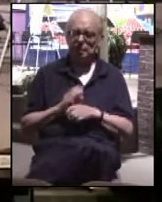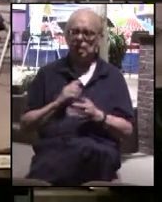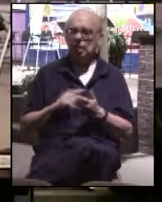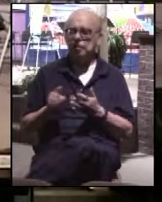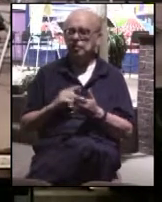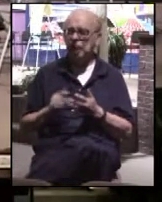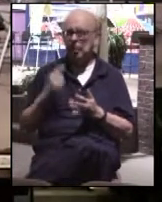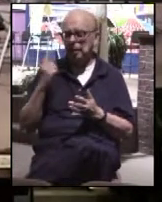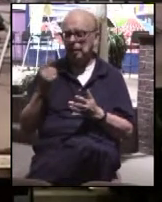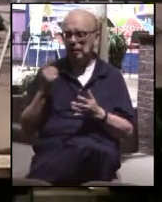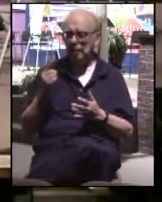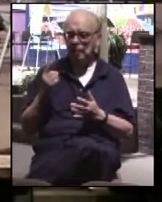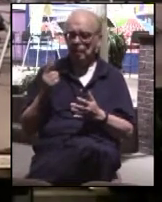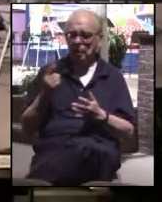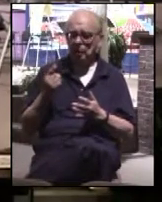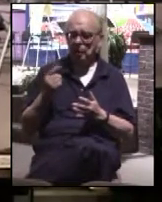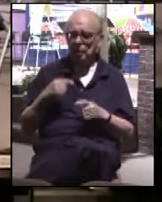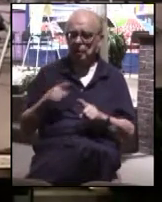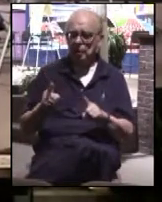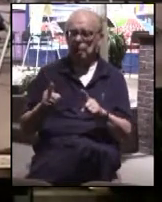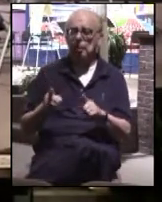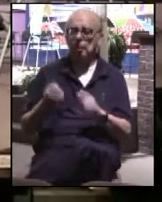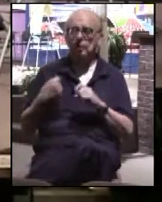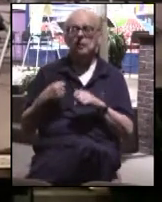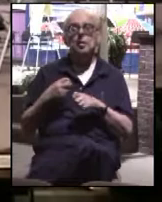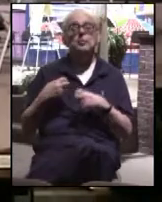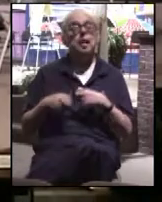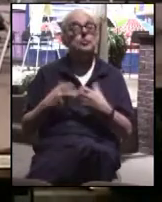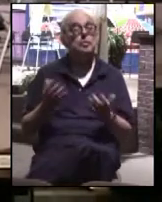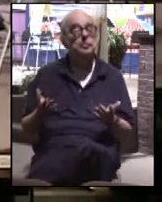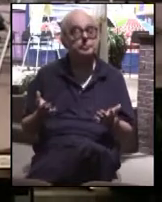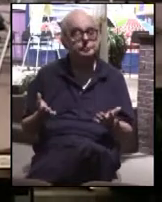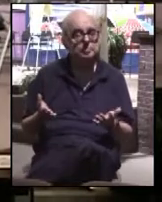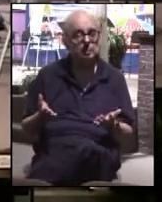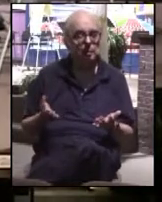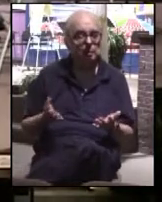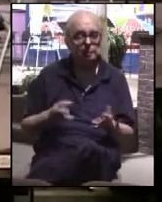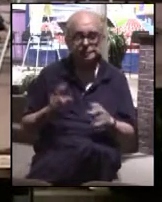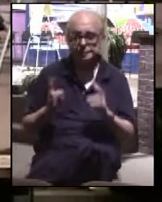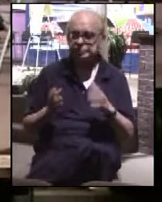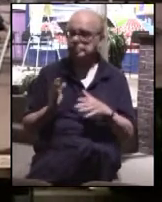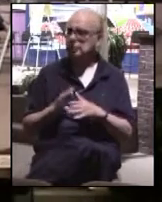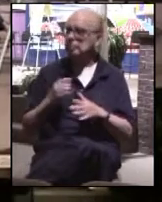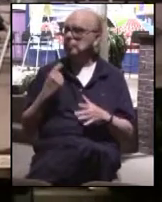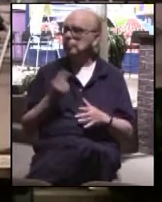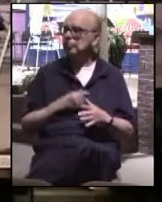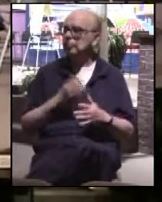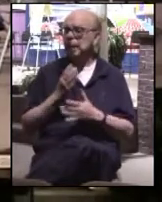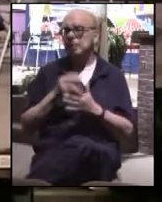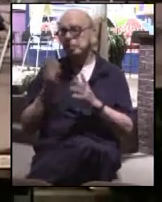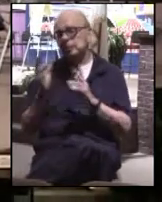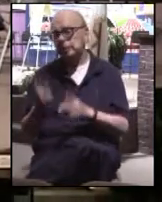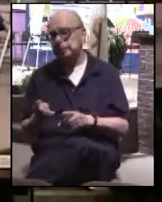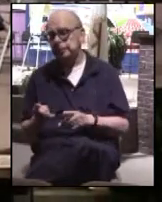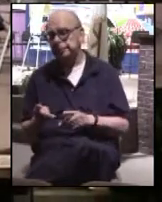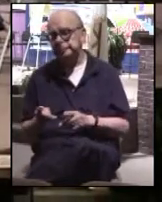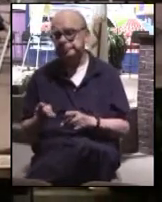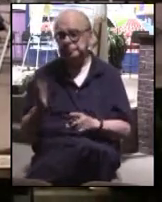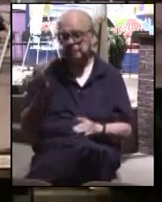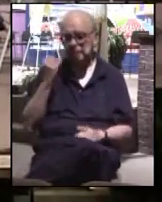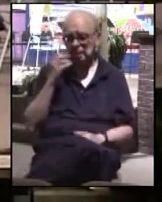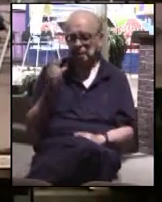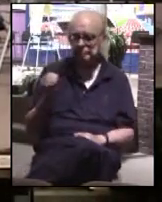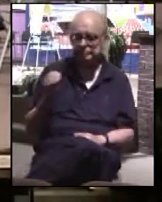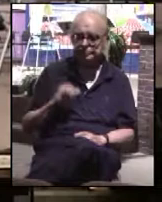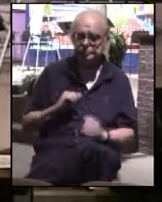are we running away from a problem is there an issue between us and someone else if so